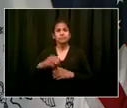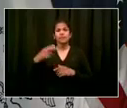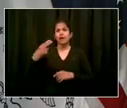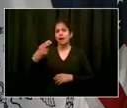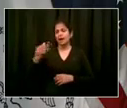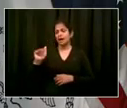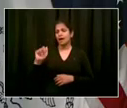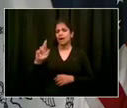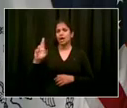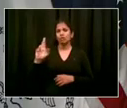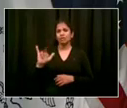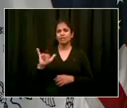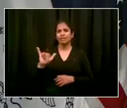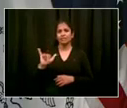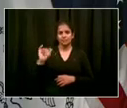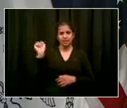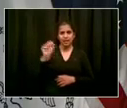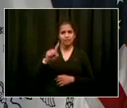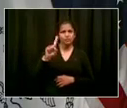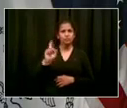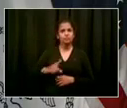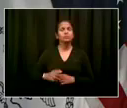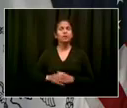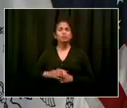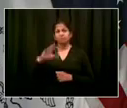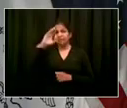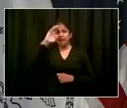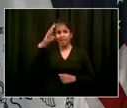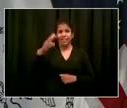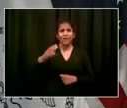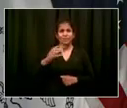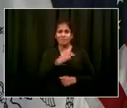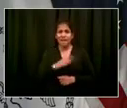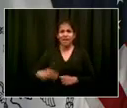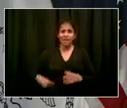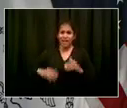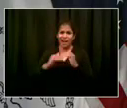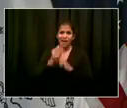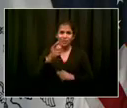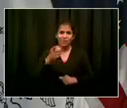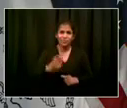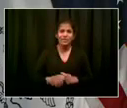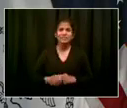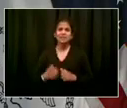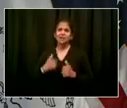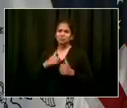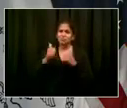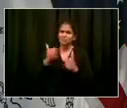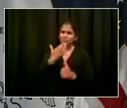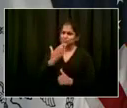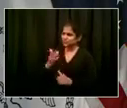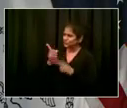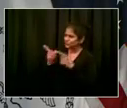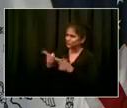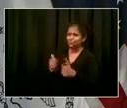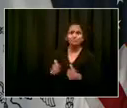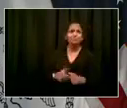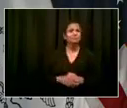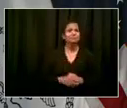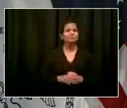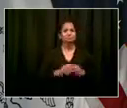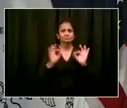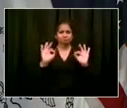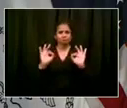Hello, Mr. Mayor. How are you doing today? Good, Henry. How about you? Doing pretty well. I have a question about